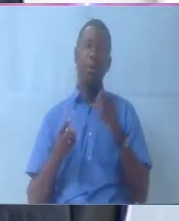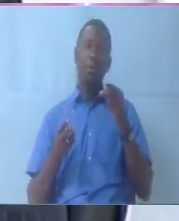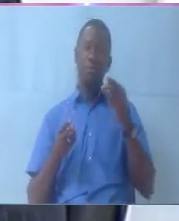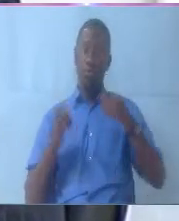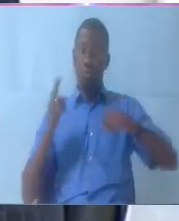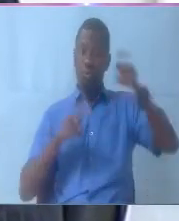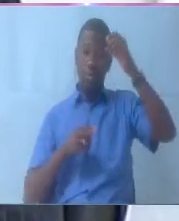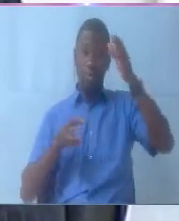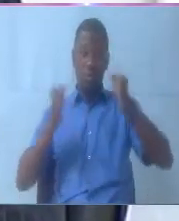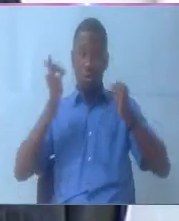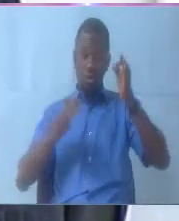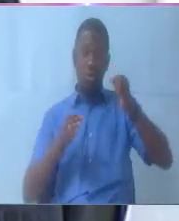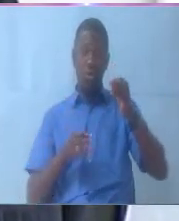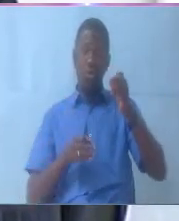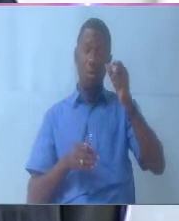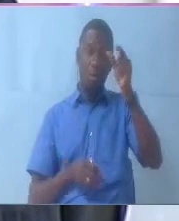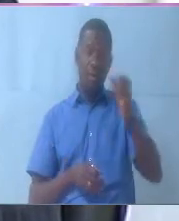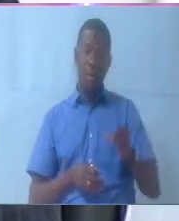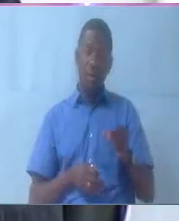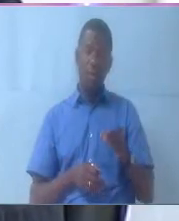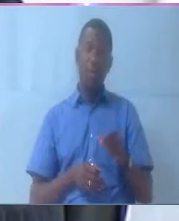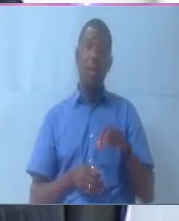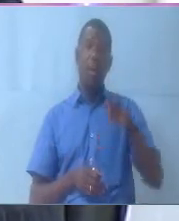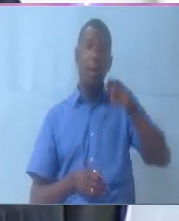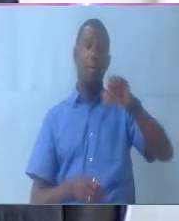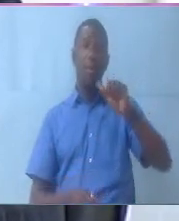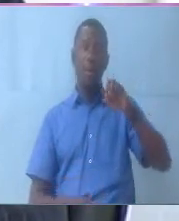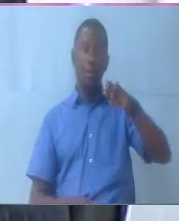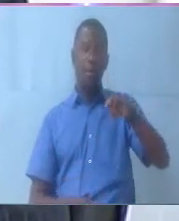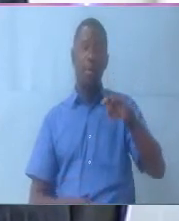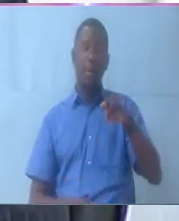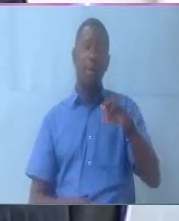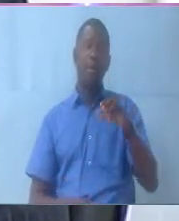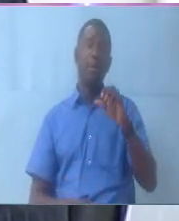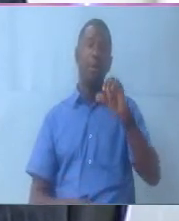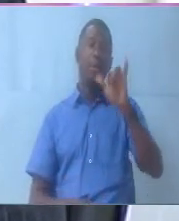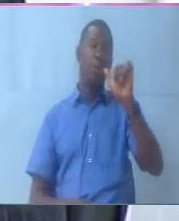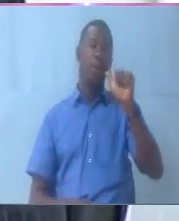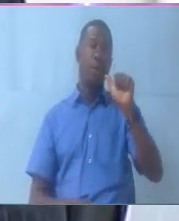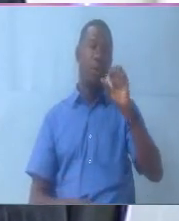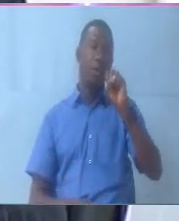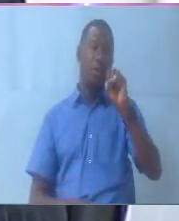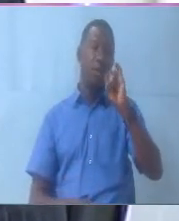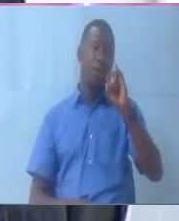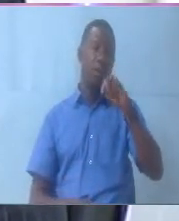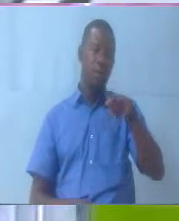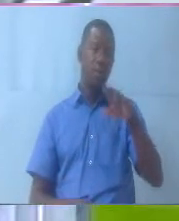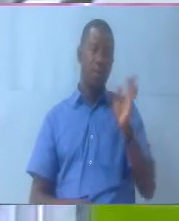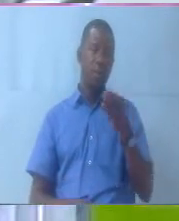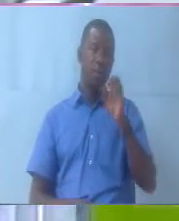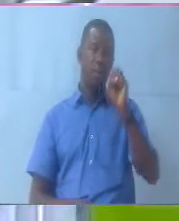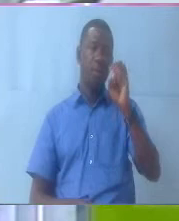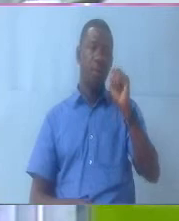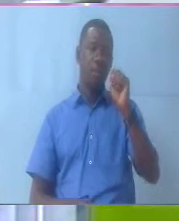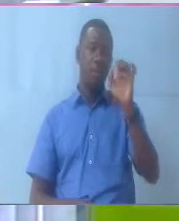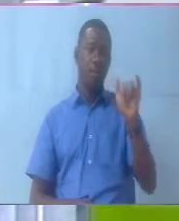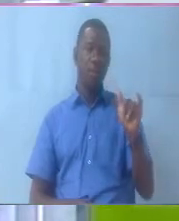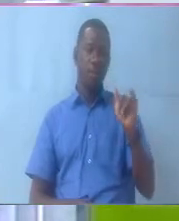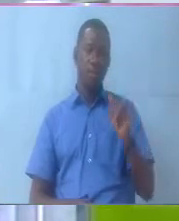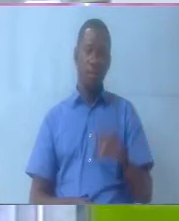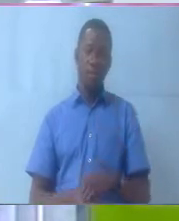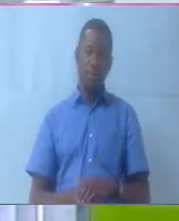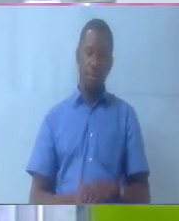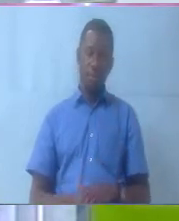Nata Supreme Court la kitil ndirla do fananso ikafome Justice Mam Yasin C. Just a moment to clear